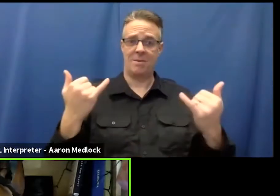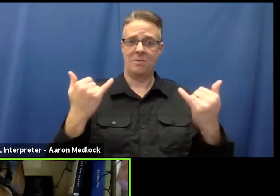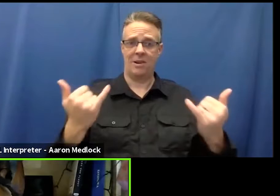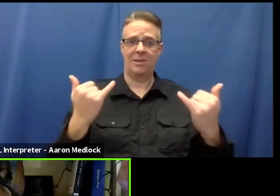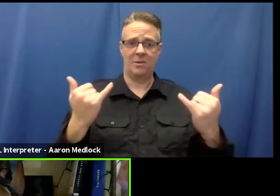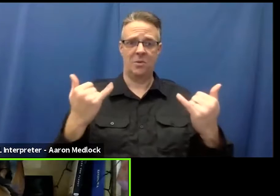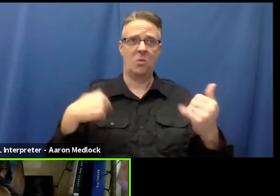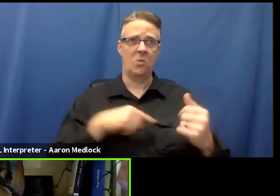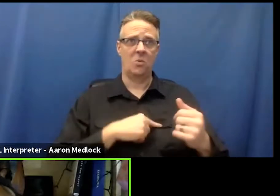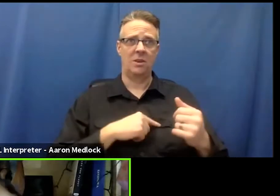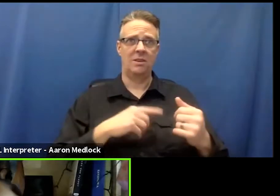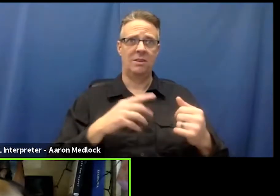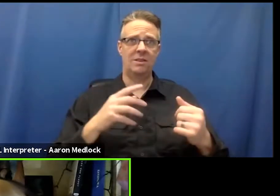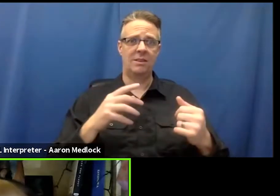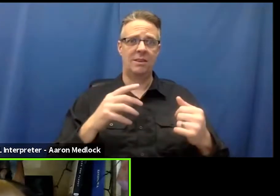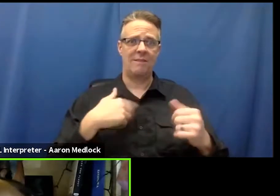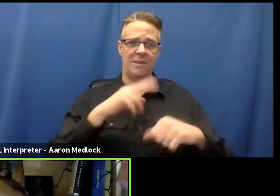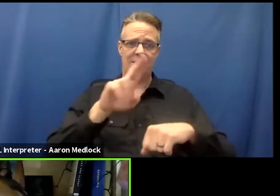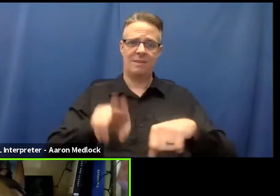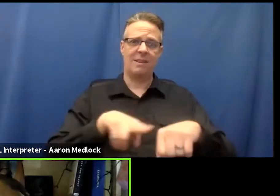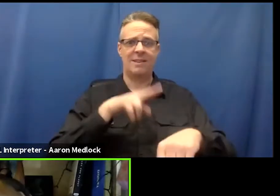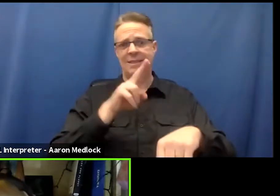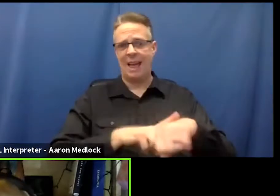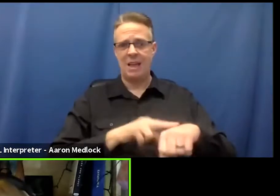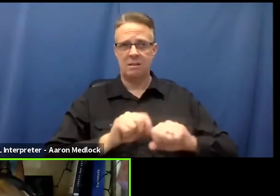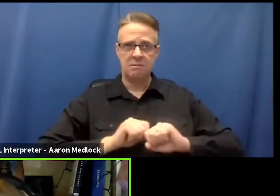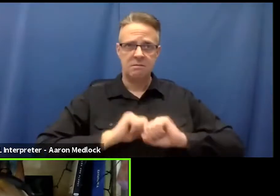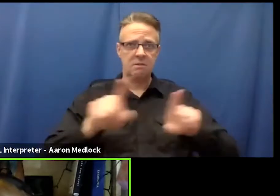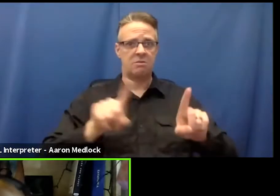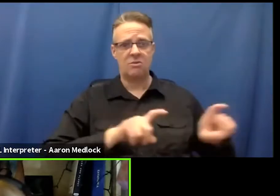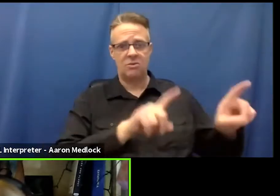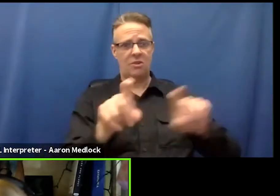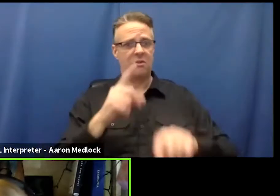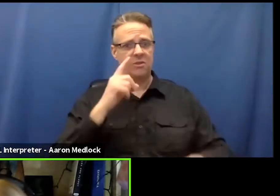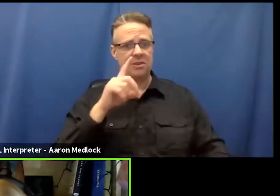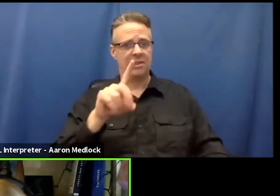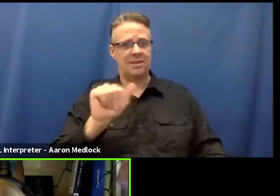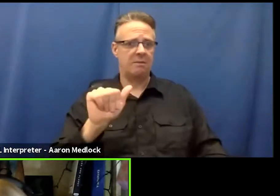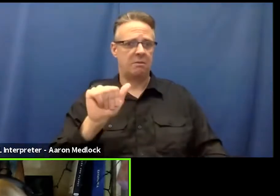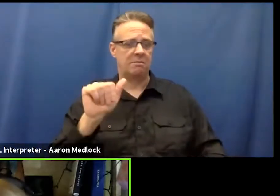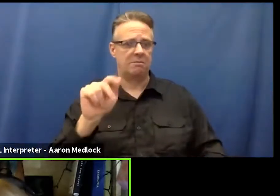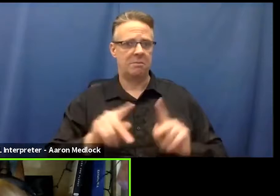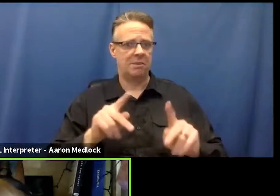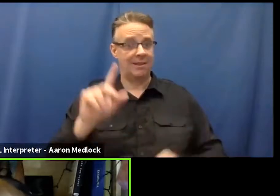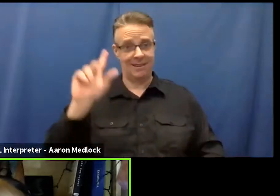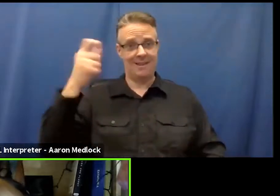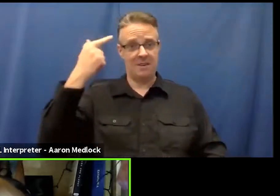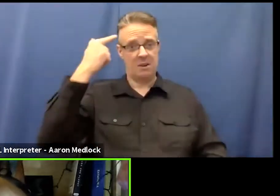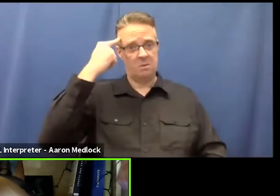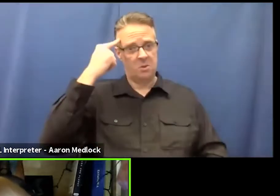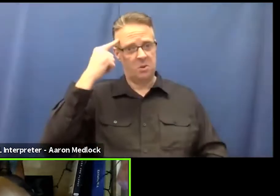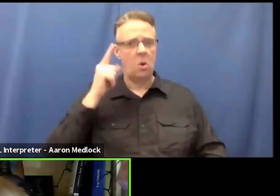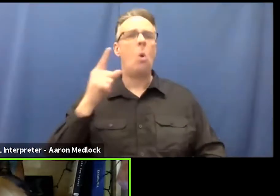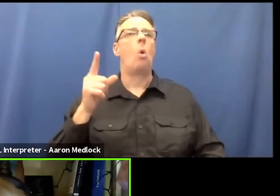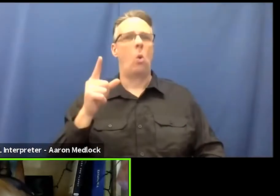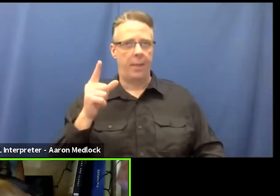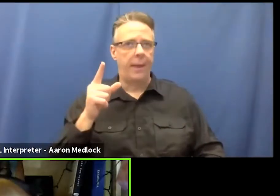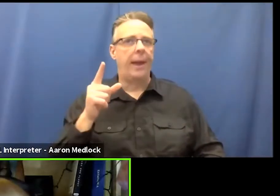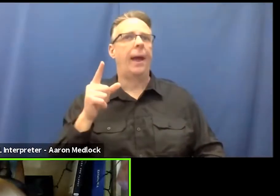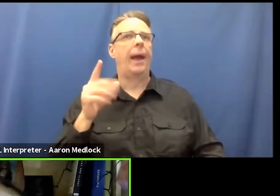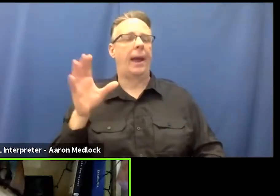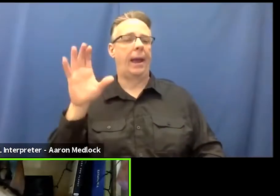are having a national survey of disabled people where the government is hearing all of our